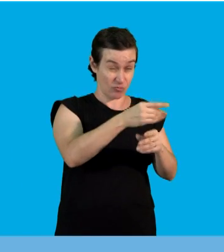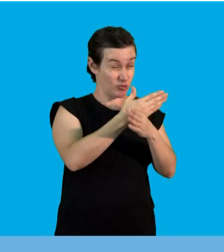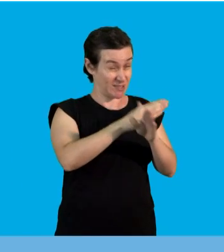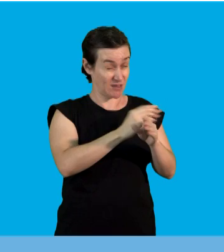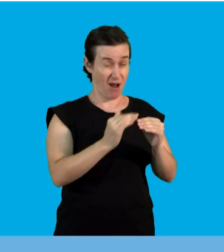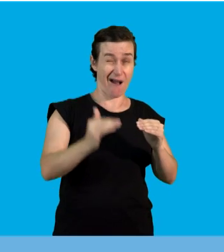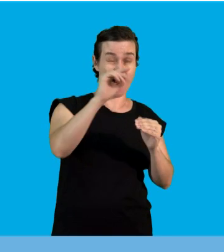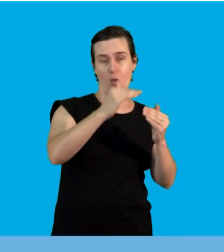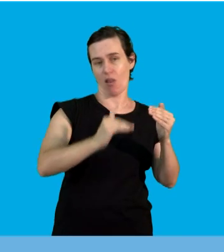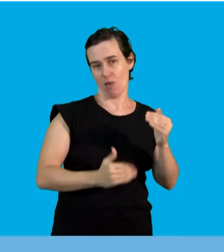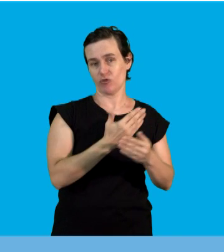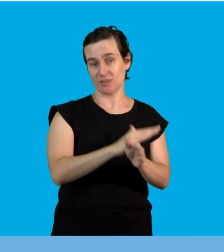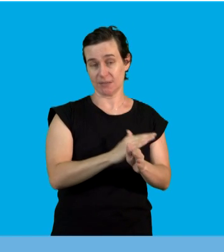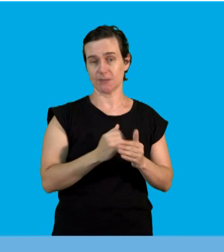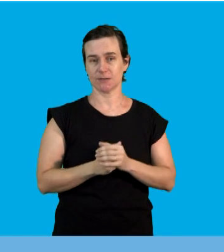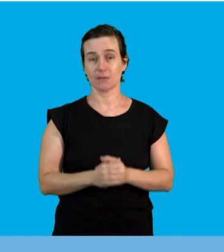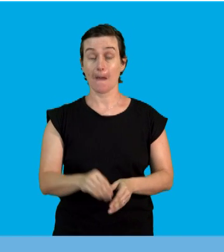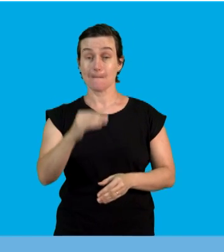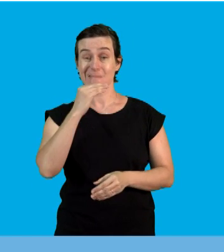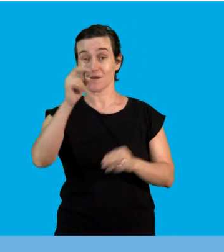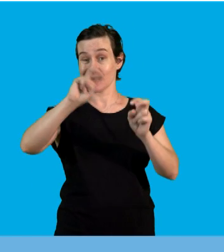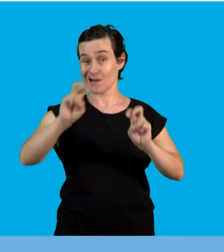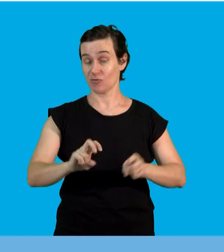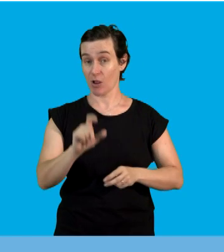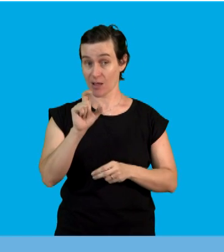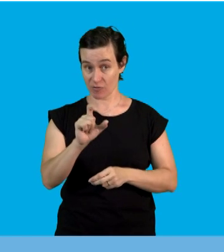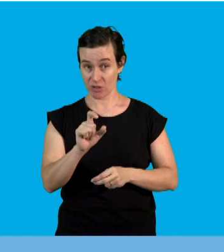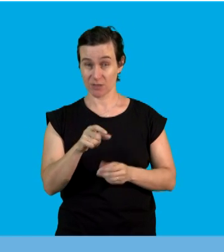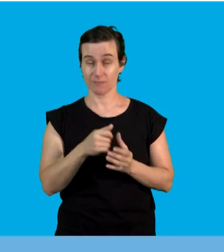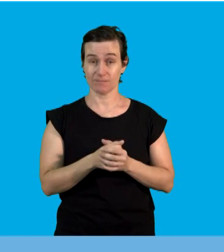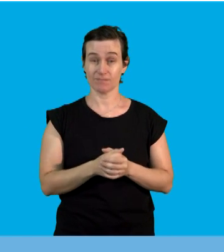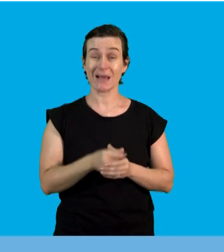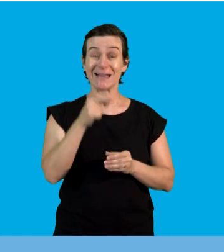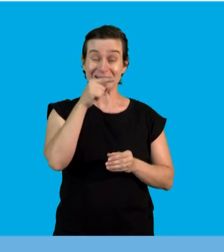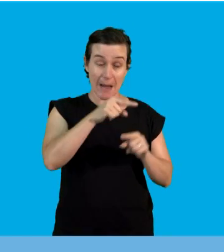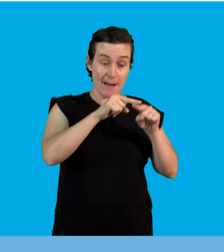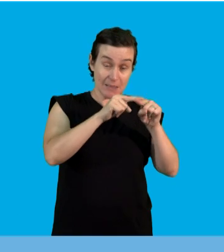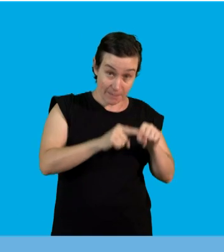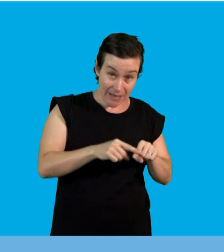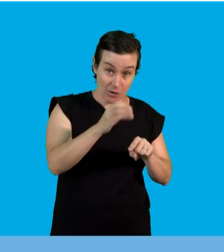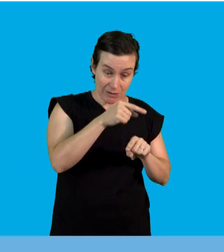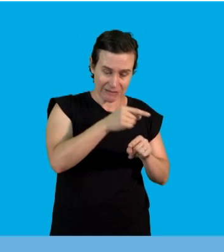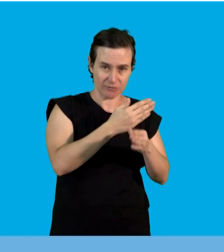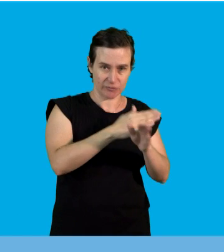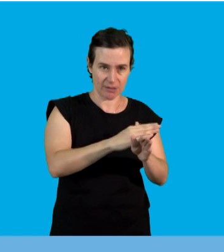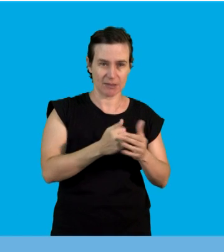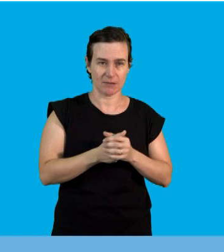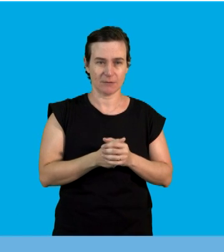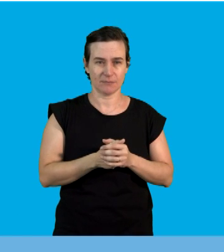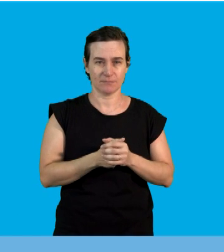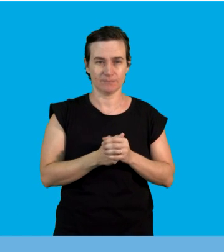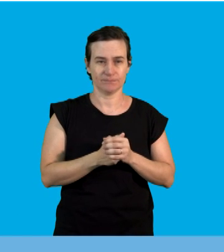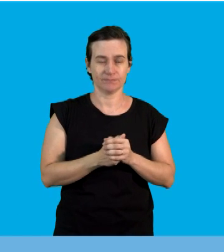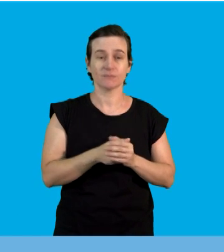So that means the relationship between the current and the resistance is inversely proportional, provided that the